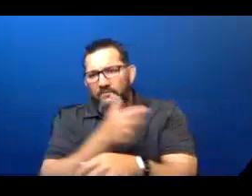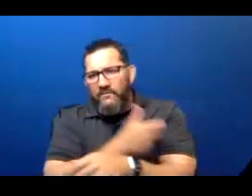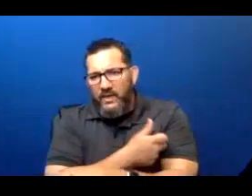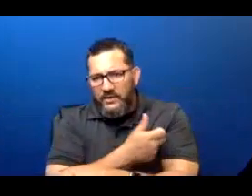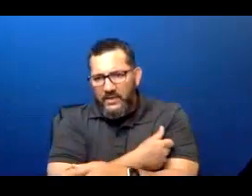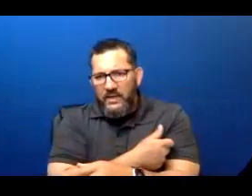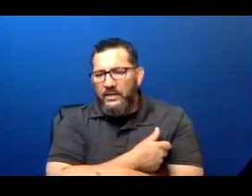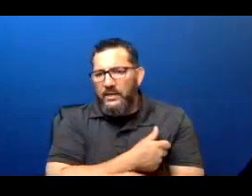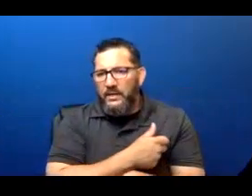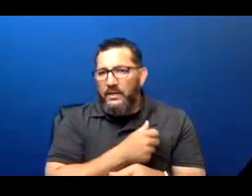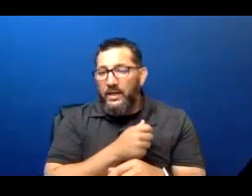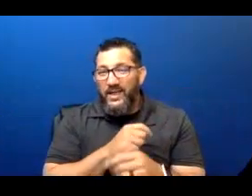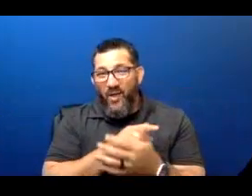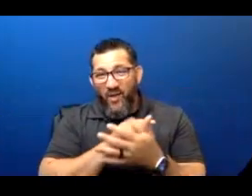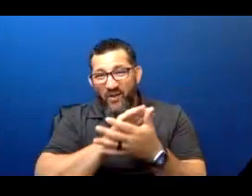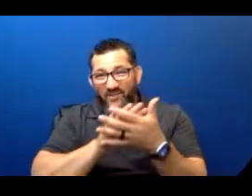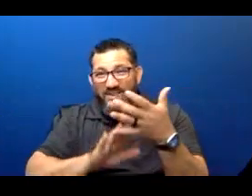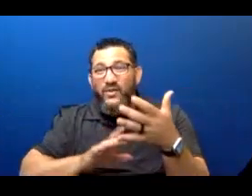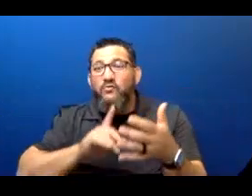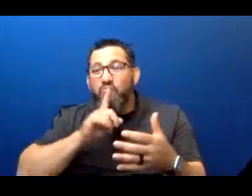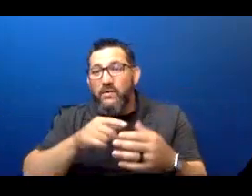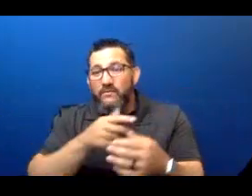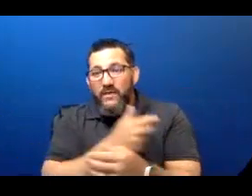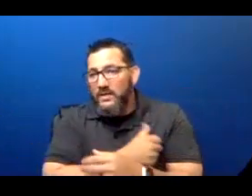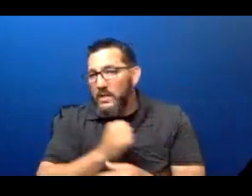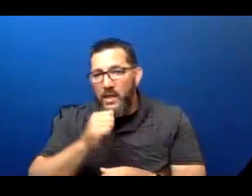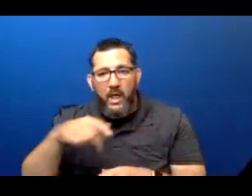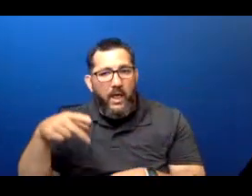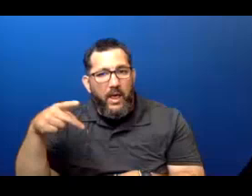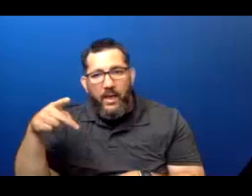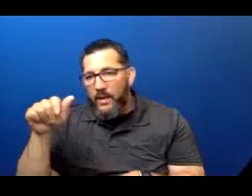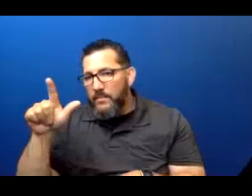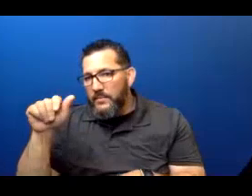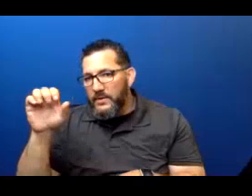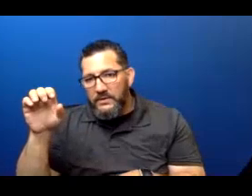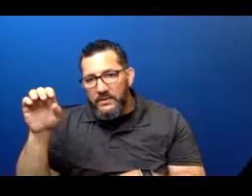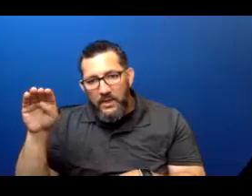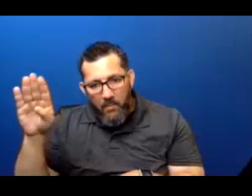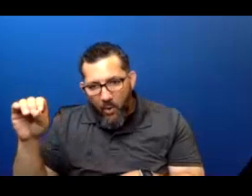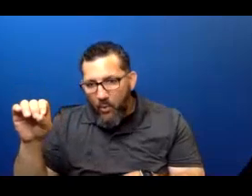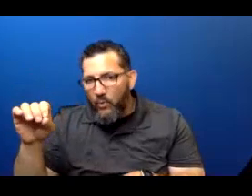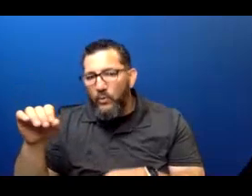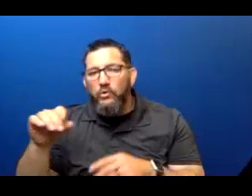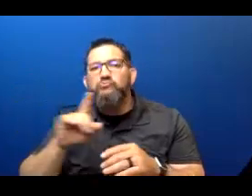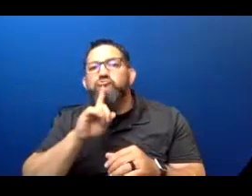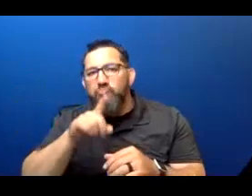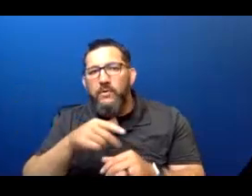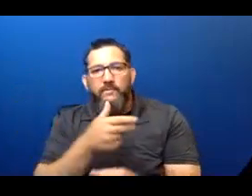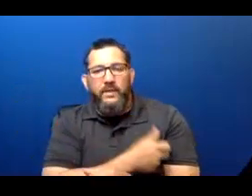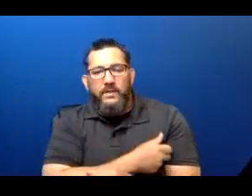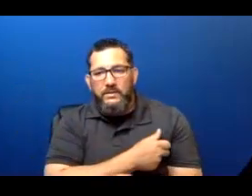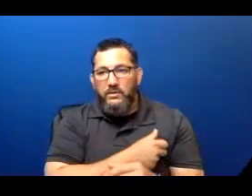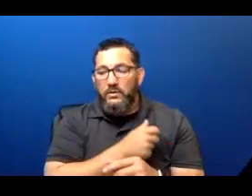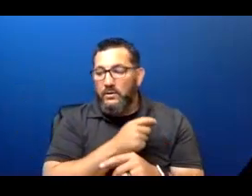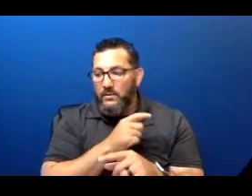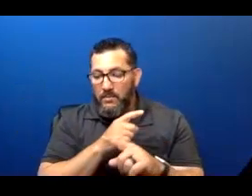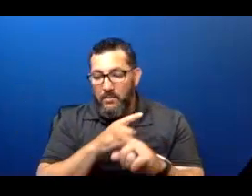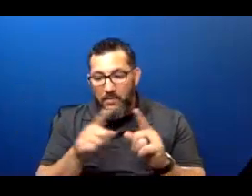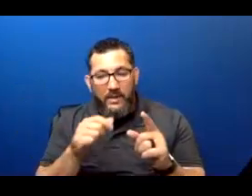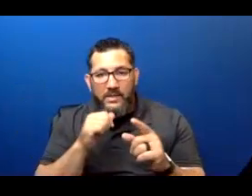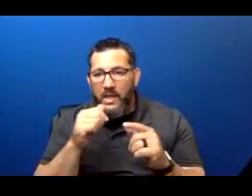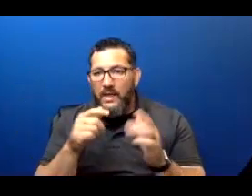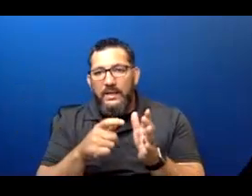vaccinations, and these are real vaccinations. They're not placebos. They're not anything like that. They're real vaccinations, but we are not